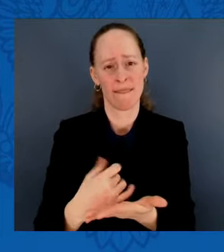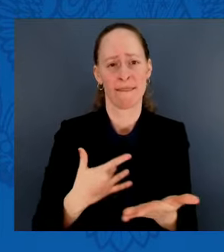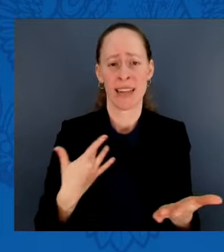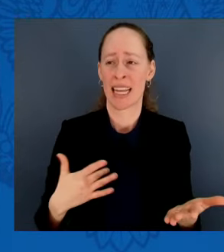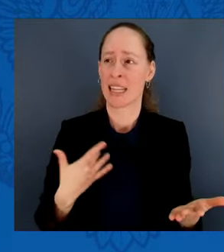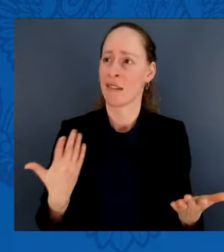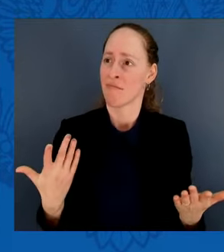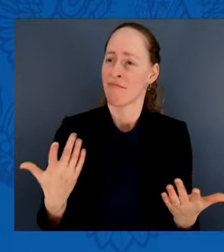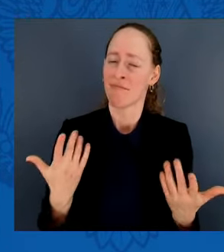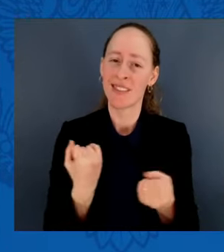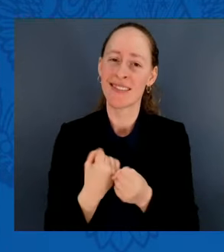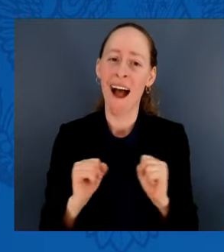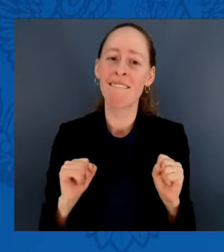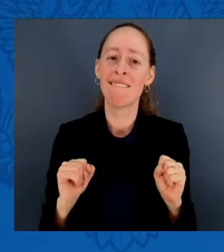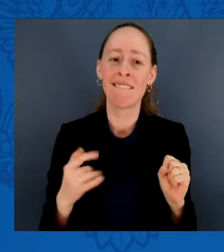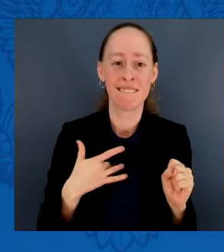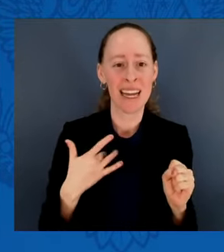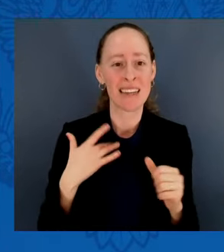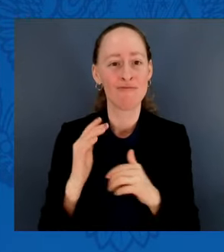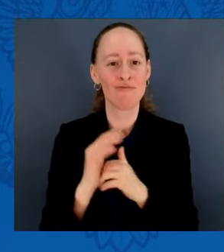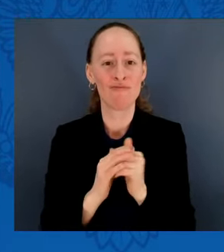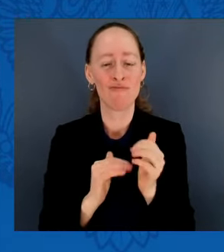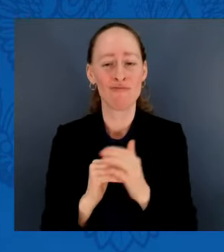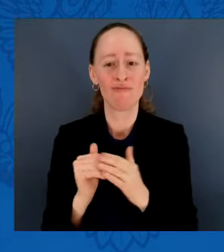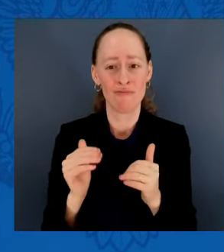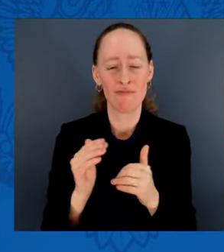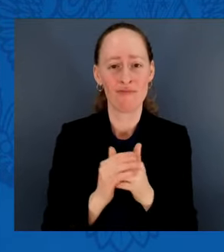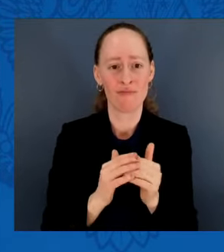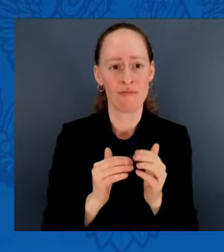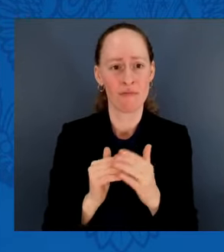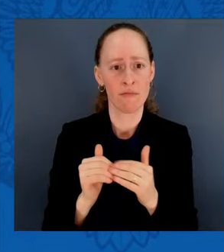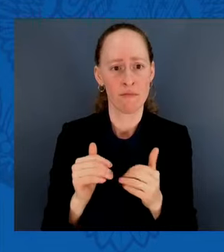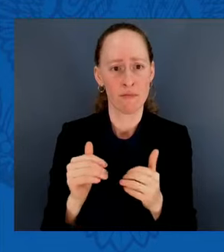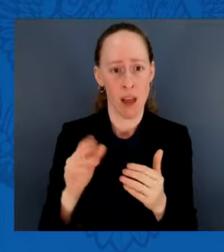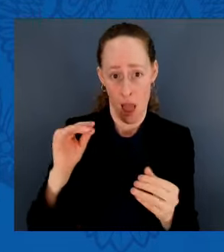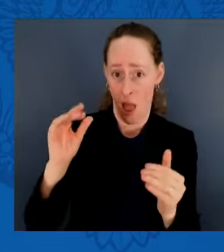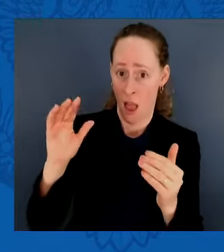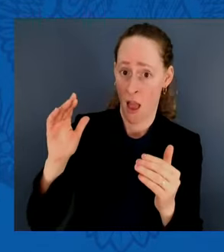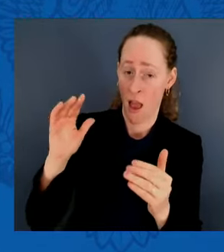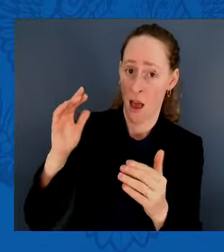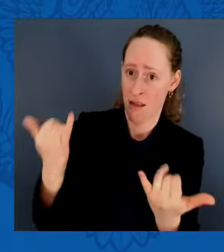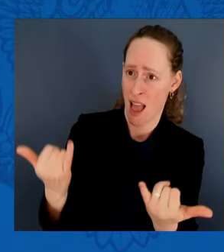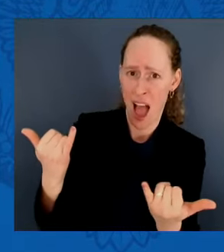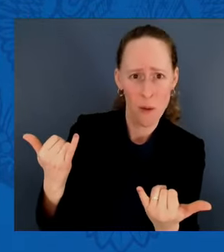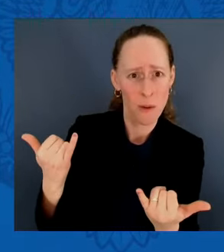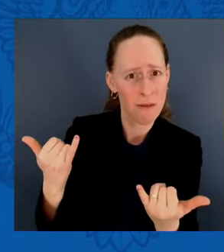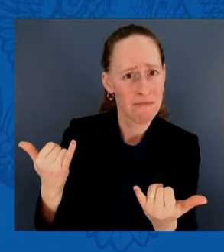took office. Year before I took office, murder rates went up 30%. 30% they went